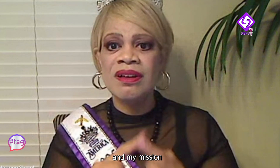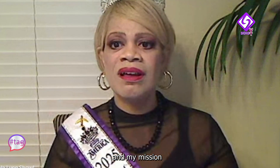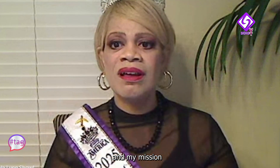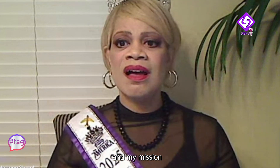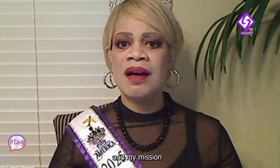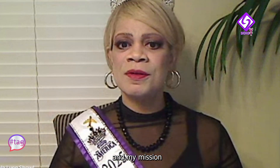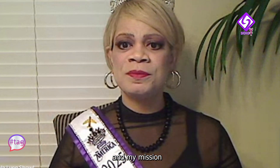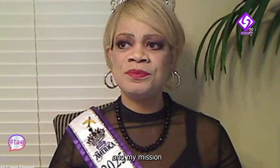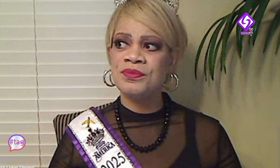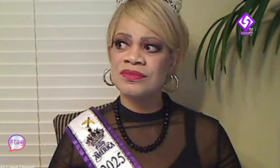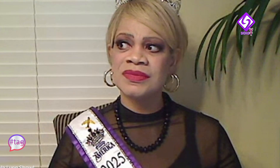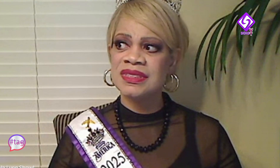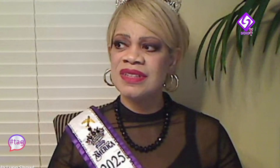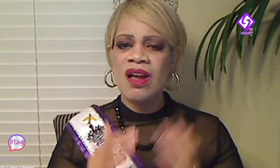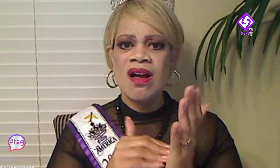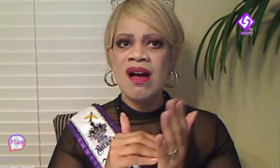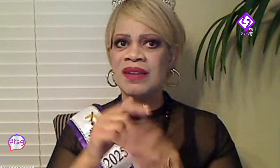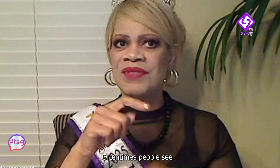and my mission.